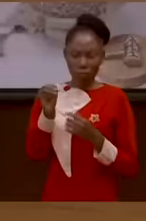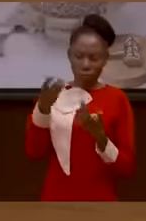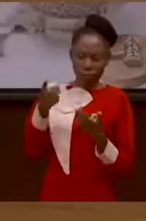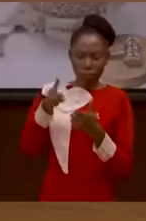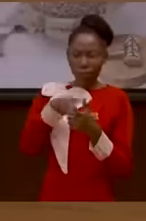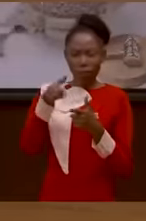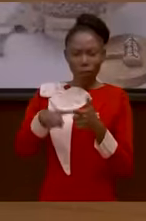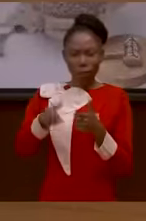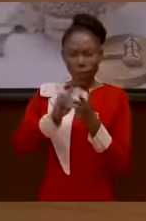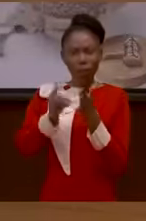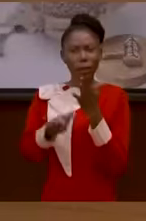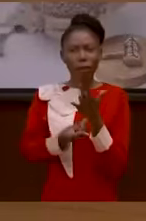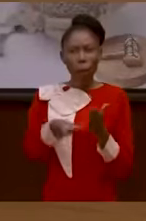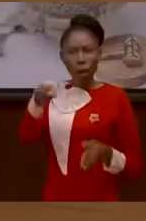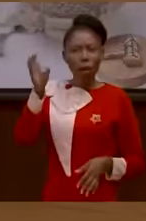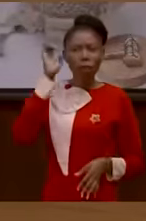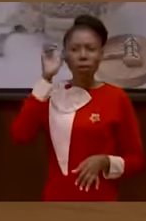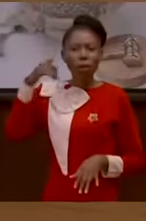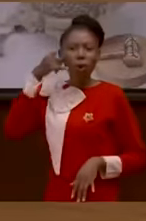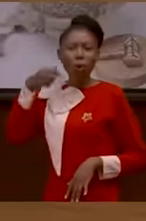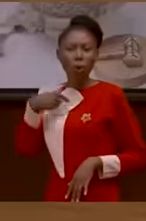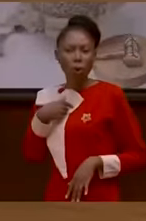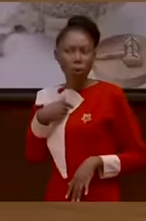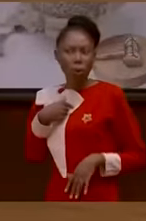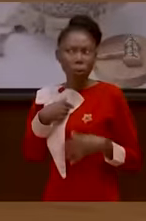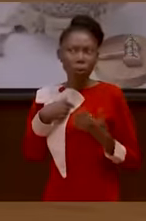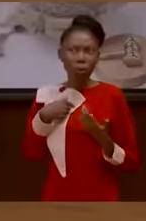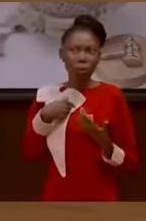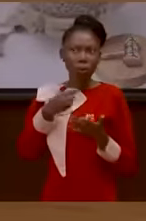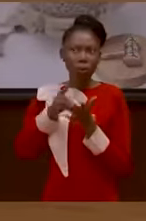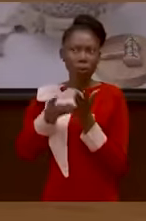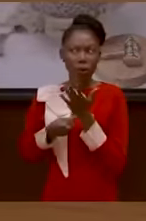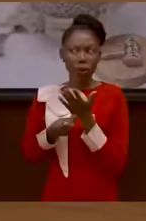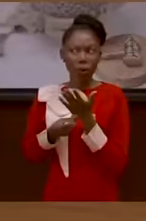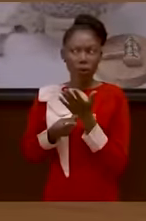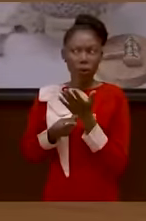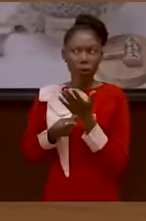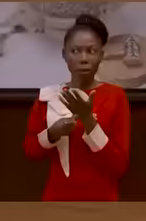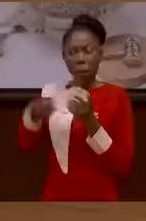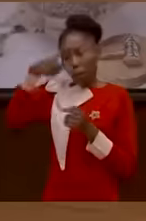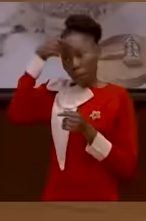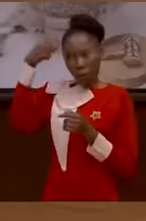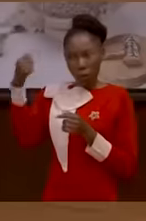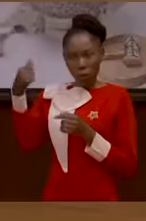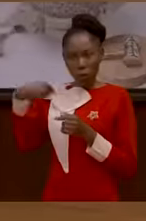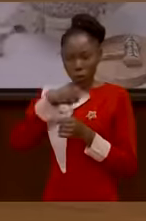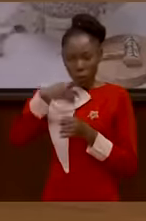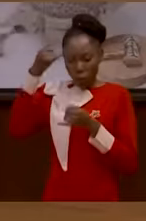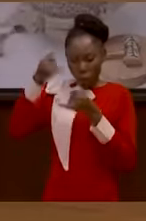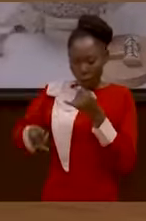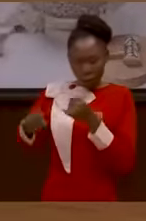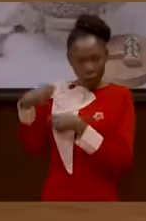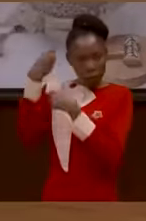December 2022, she called me early morning. I told you that we. And then we don't talk again